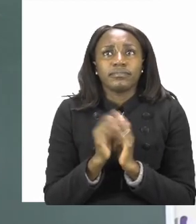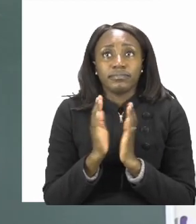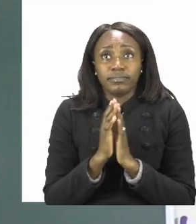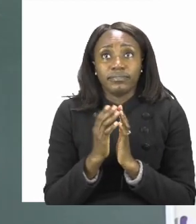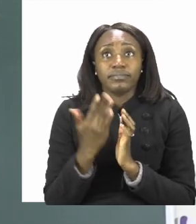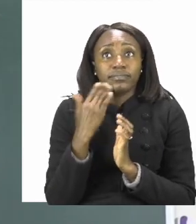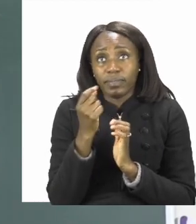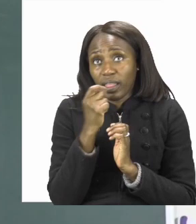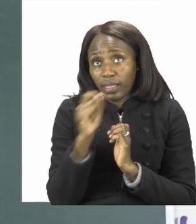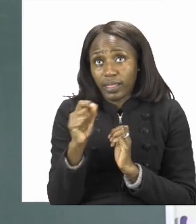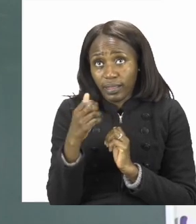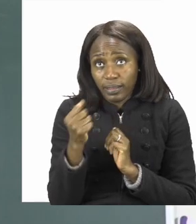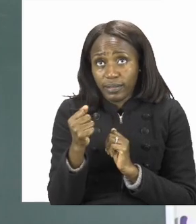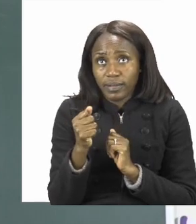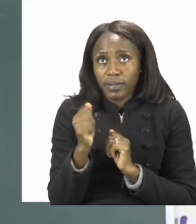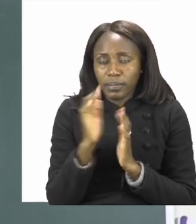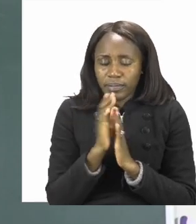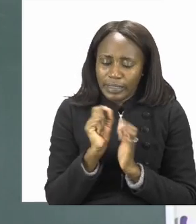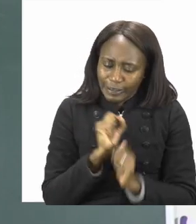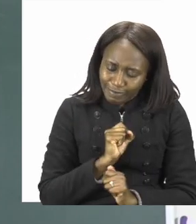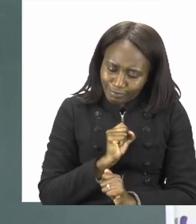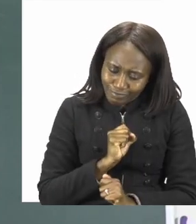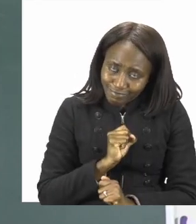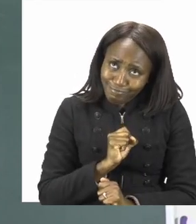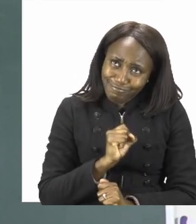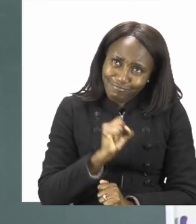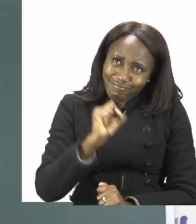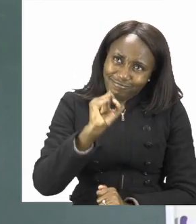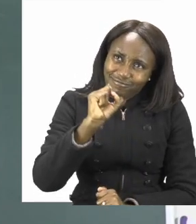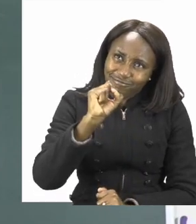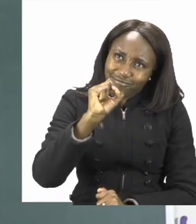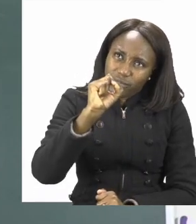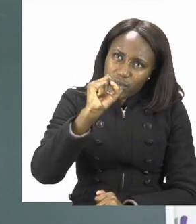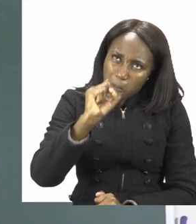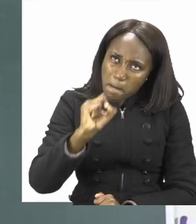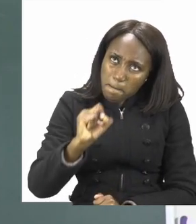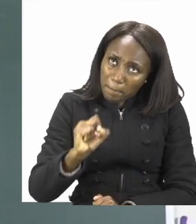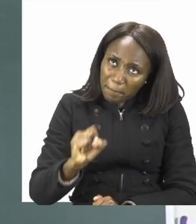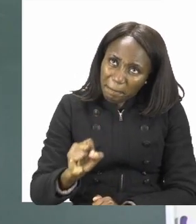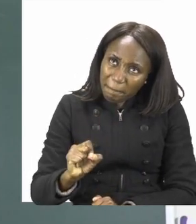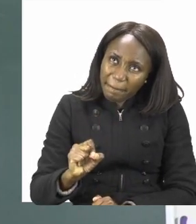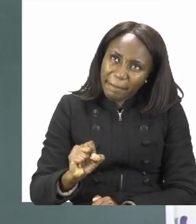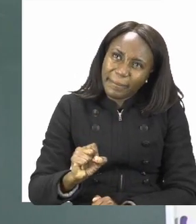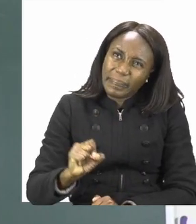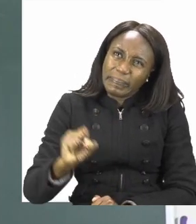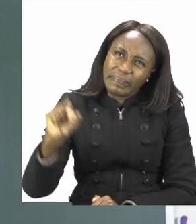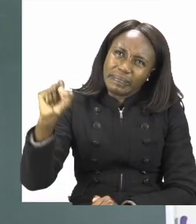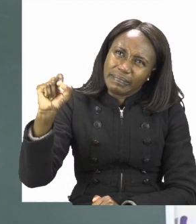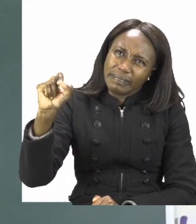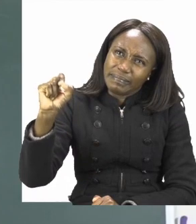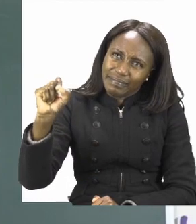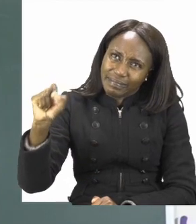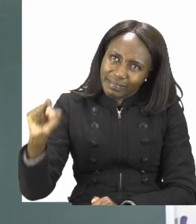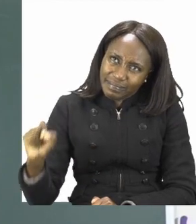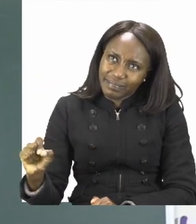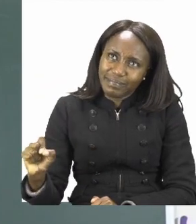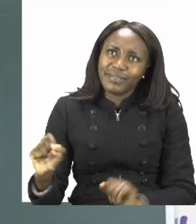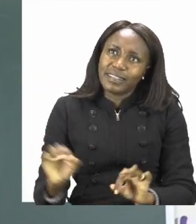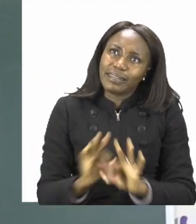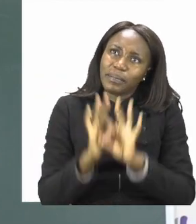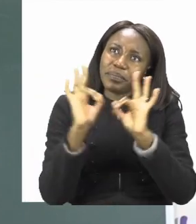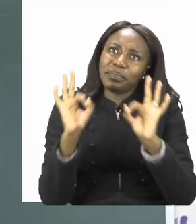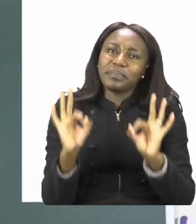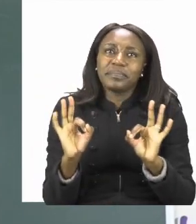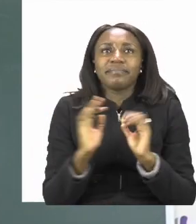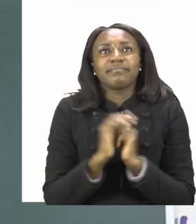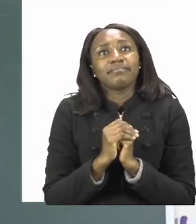pencil or your color down hard. That way, when you're making your pattern, you know you're taking your time to make it beautiful. So I